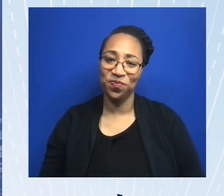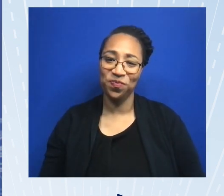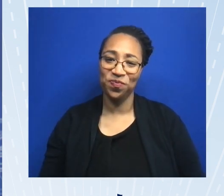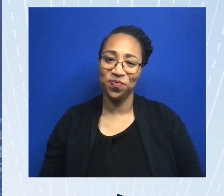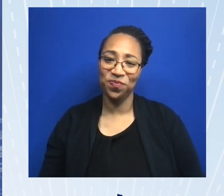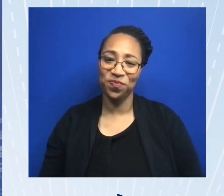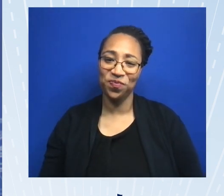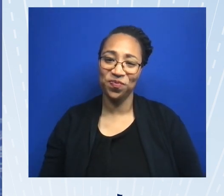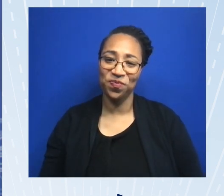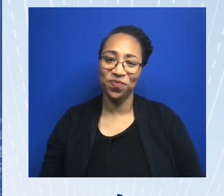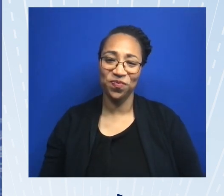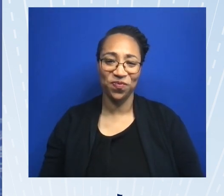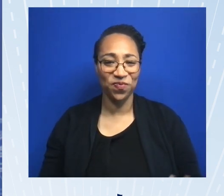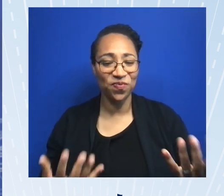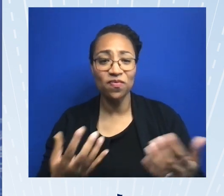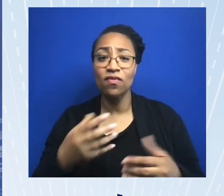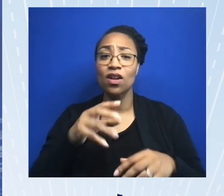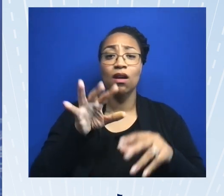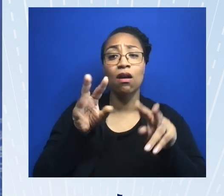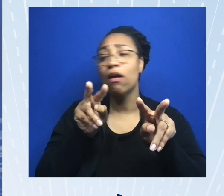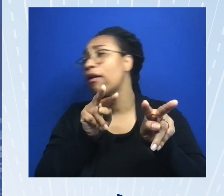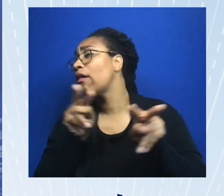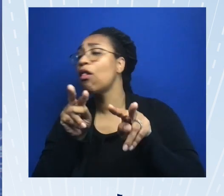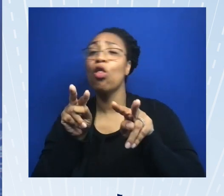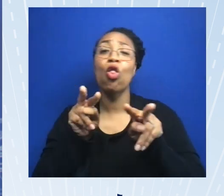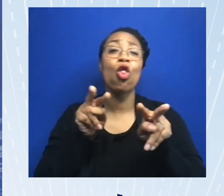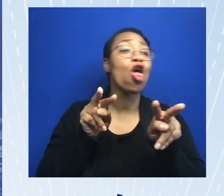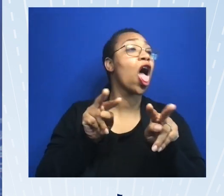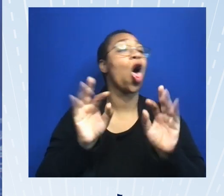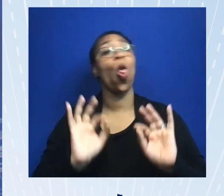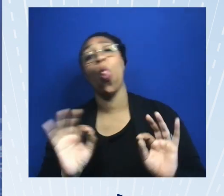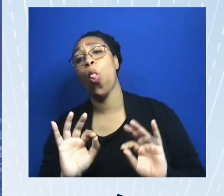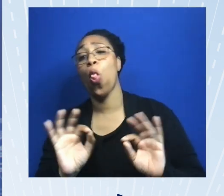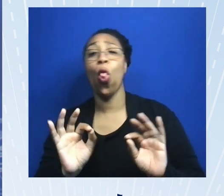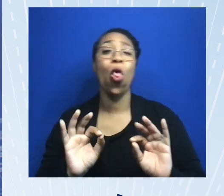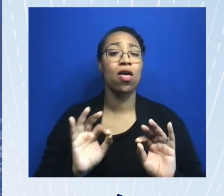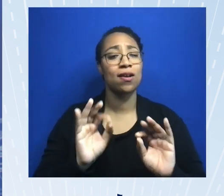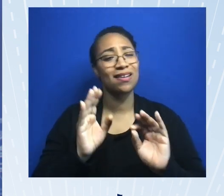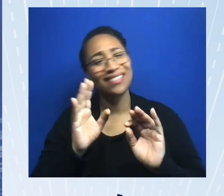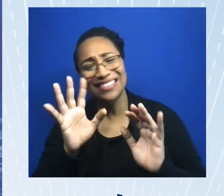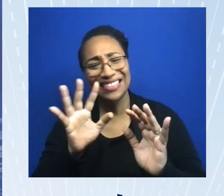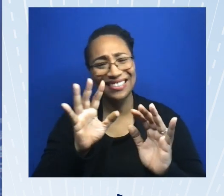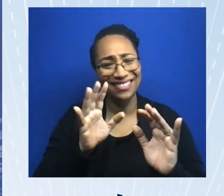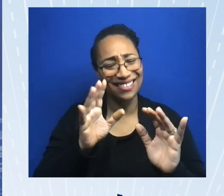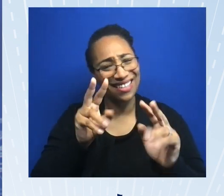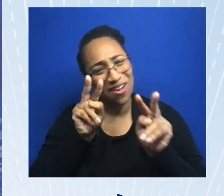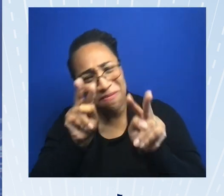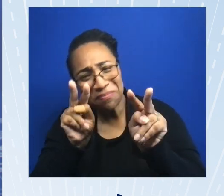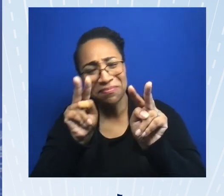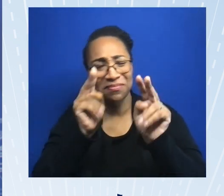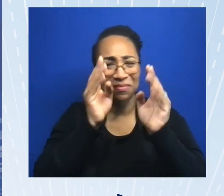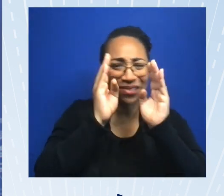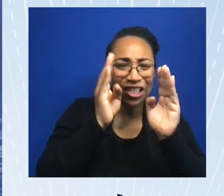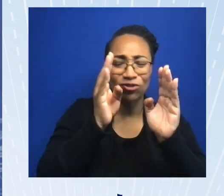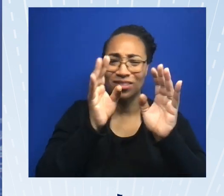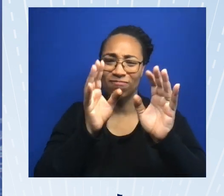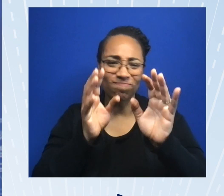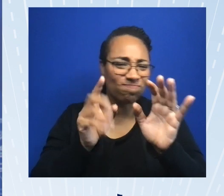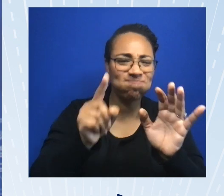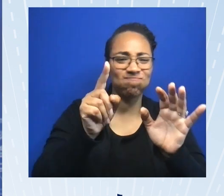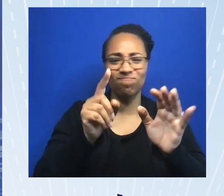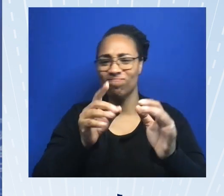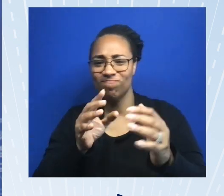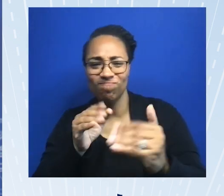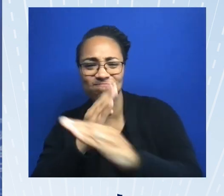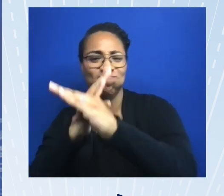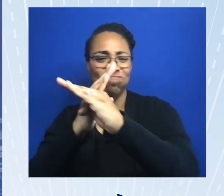midst. Now we, all of us, are obligated to do the same. For if not